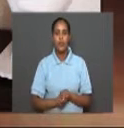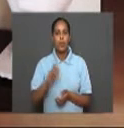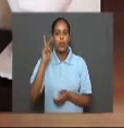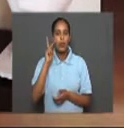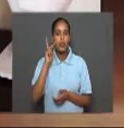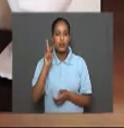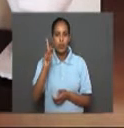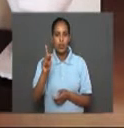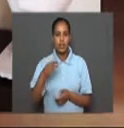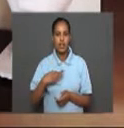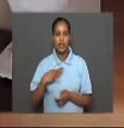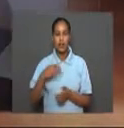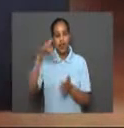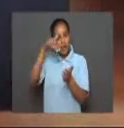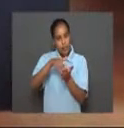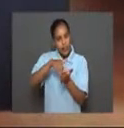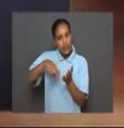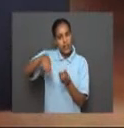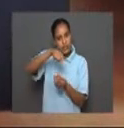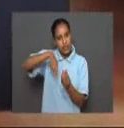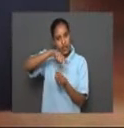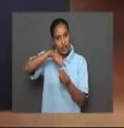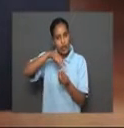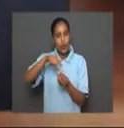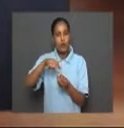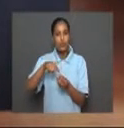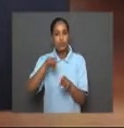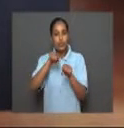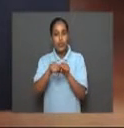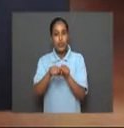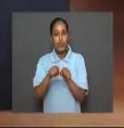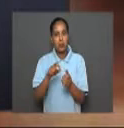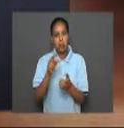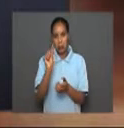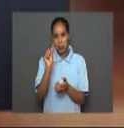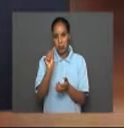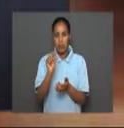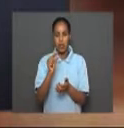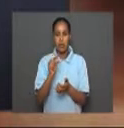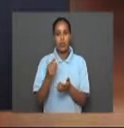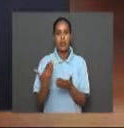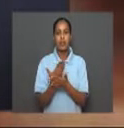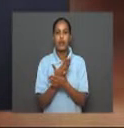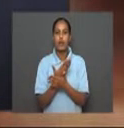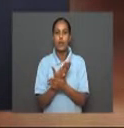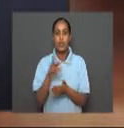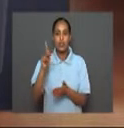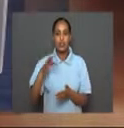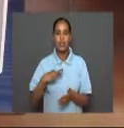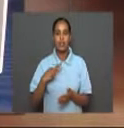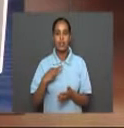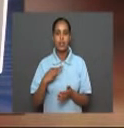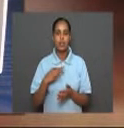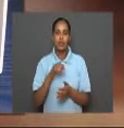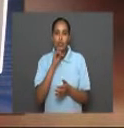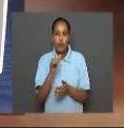Polystyrene can be recycled, although it is so inexpensive to produce new polystyrene that